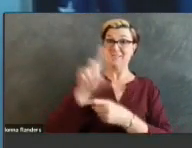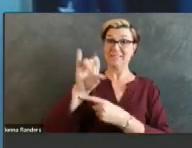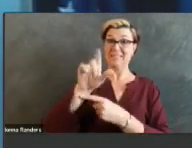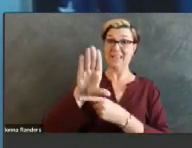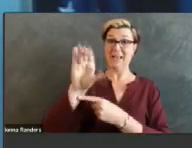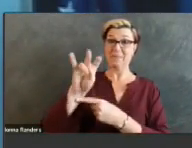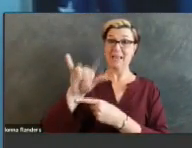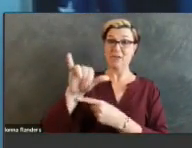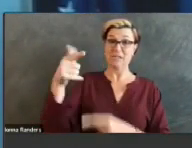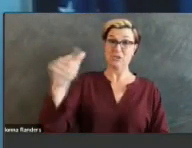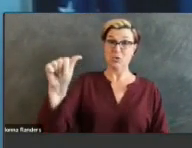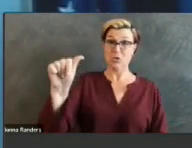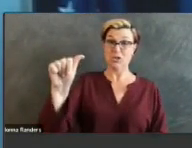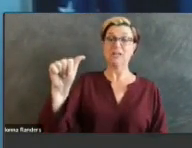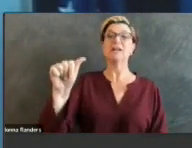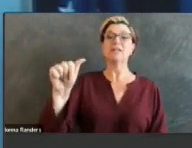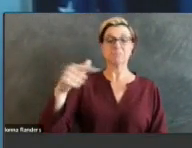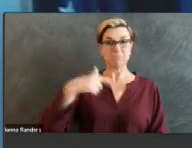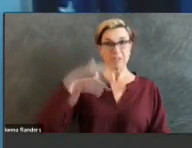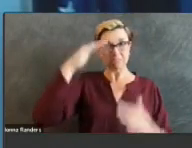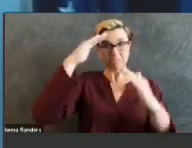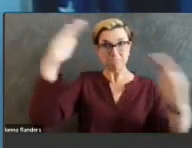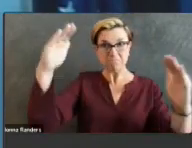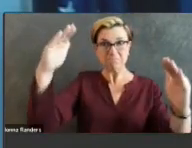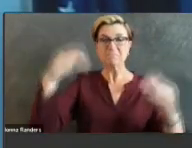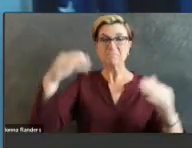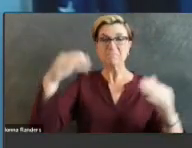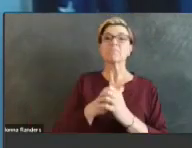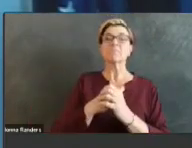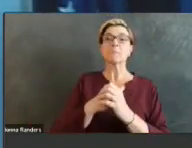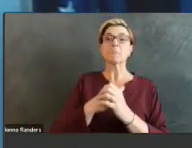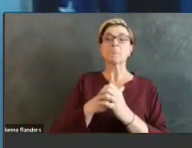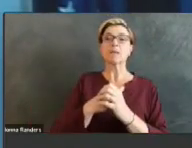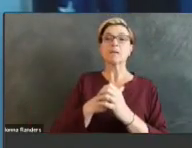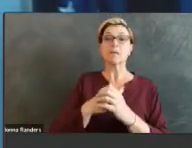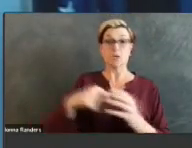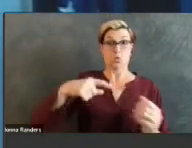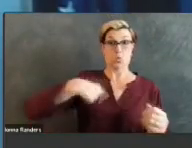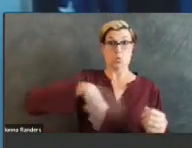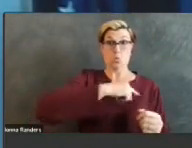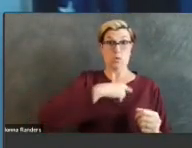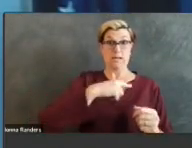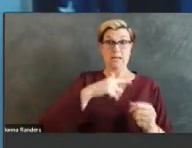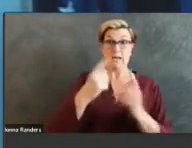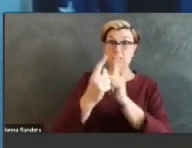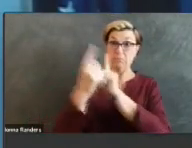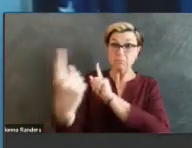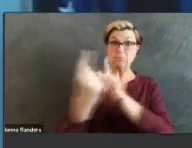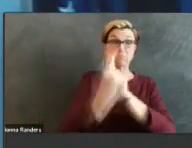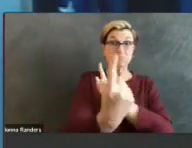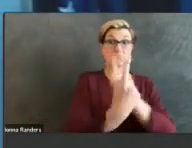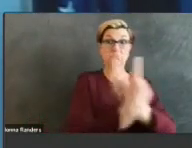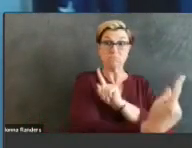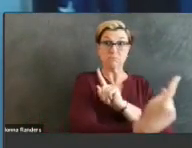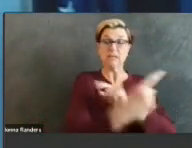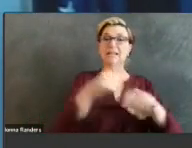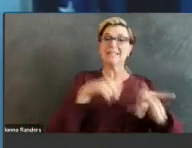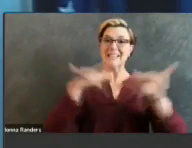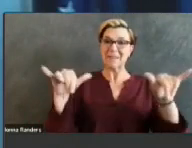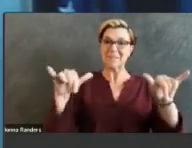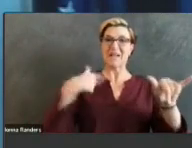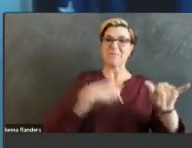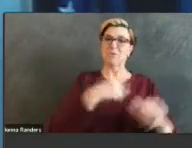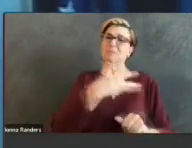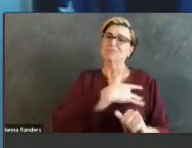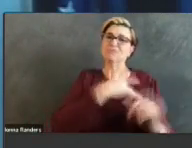who, as we distance ourselves physically, have literally come together as a county